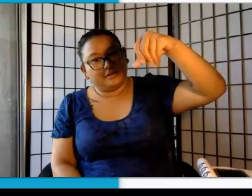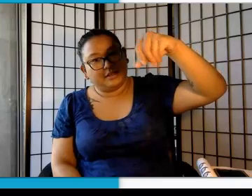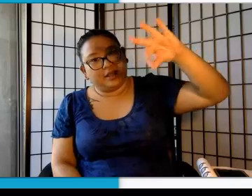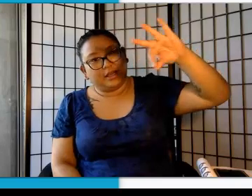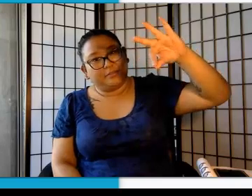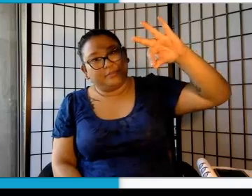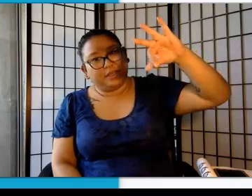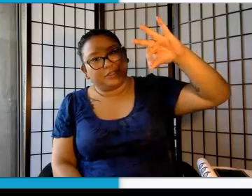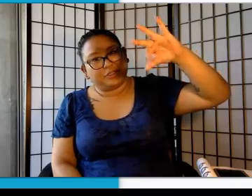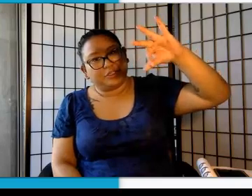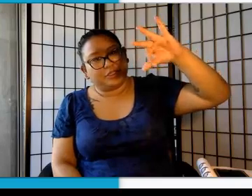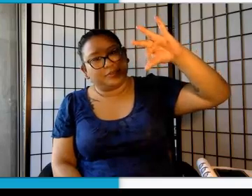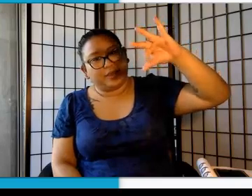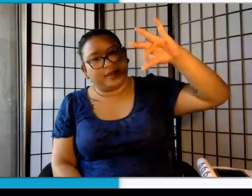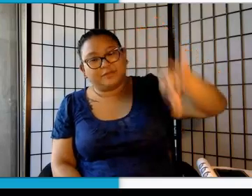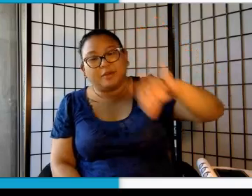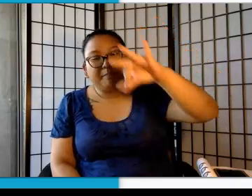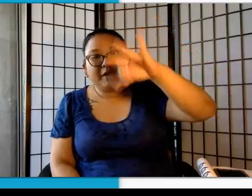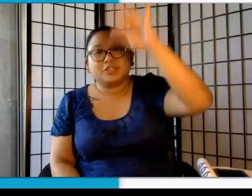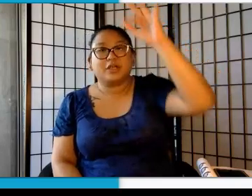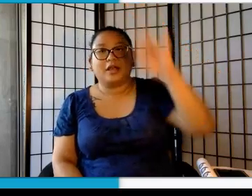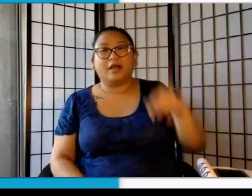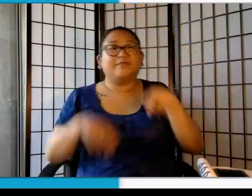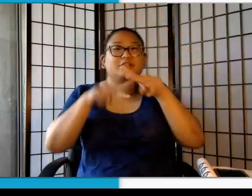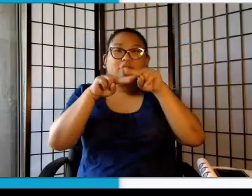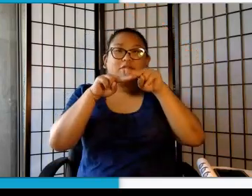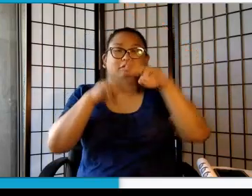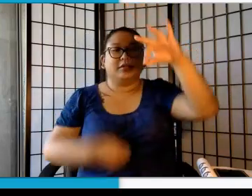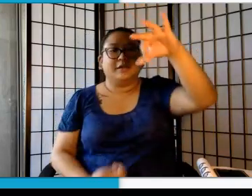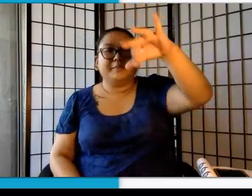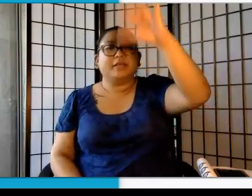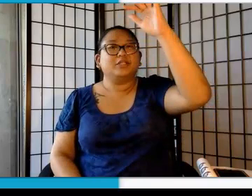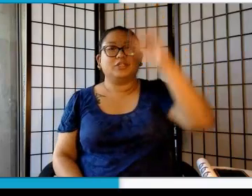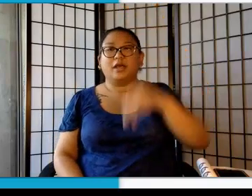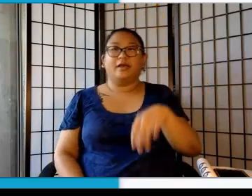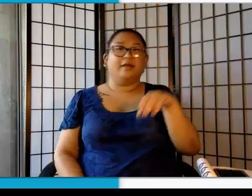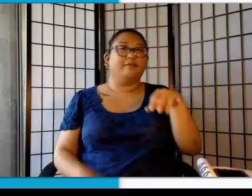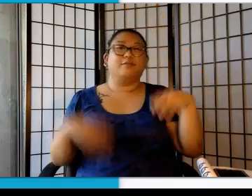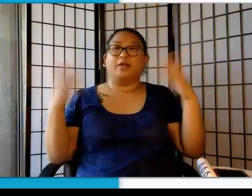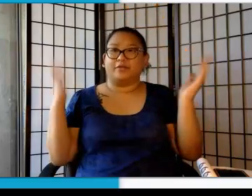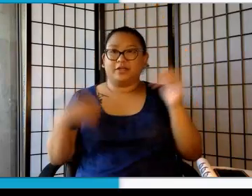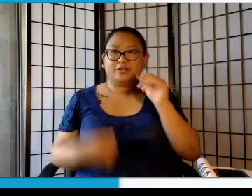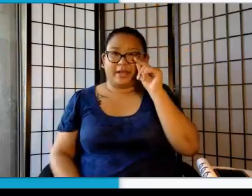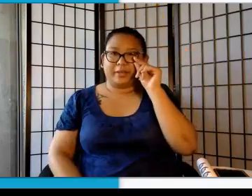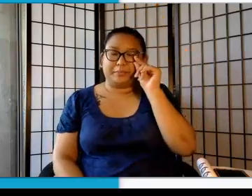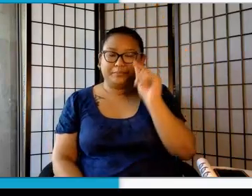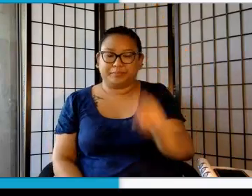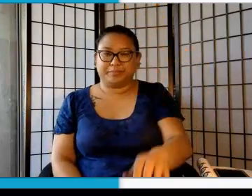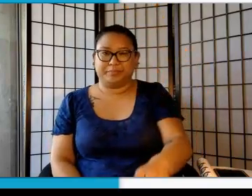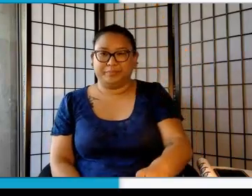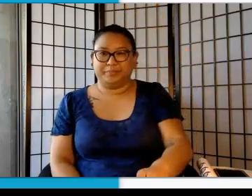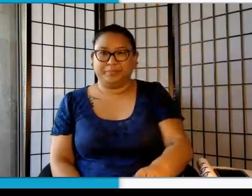sprinkle. A pinch is with F. So a pinch of salt. Pinch of whatever it is you're adding.